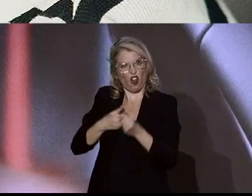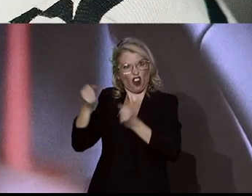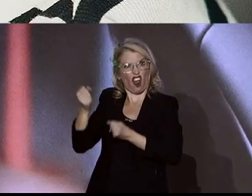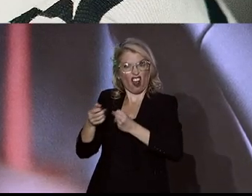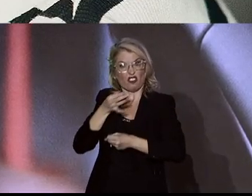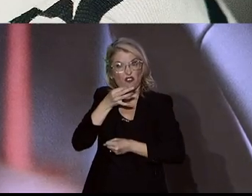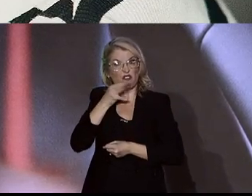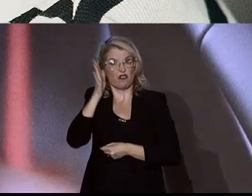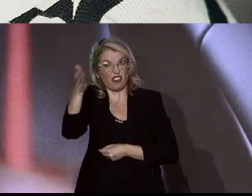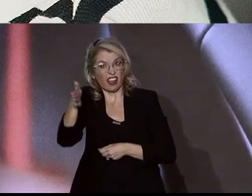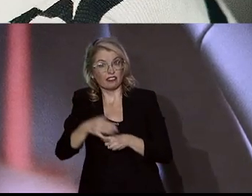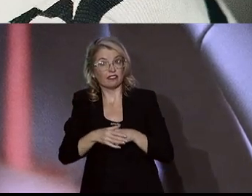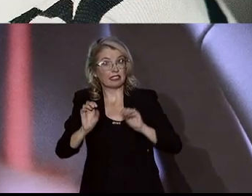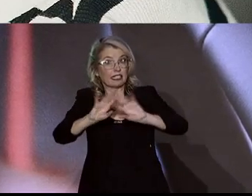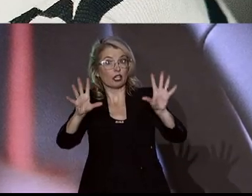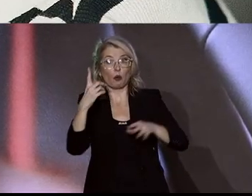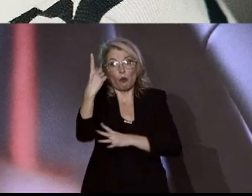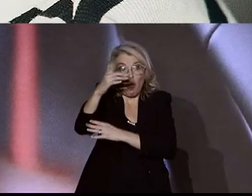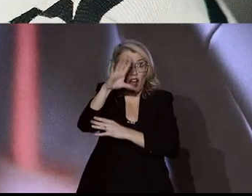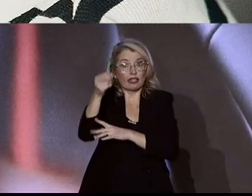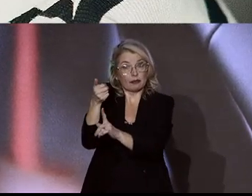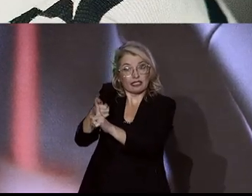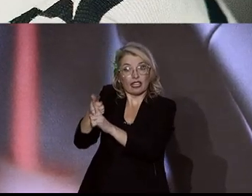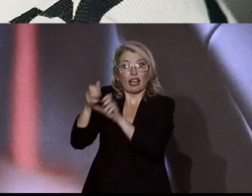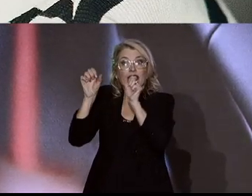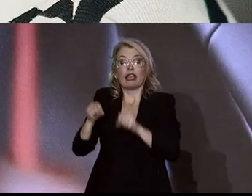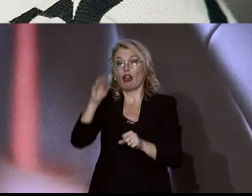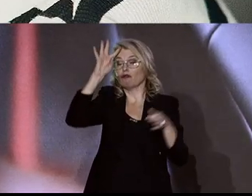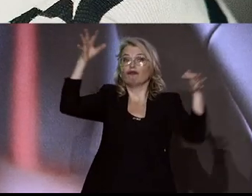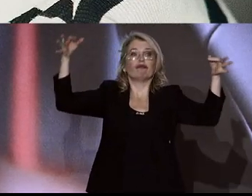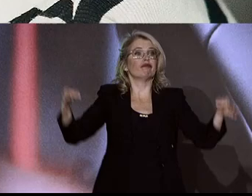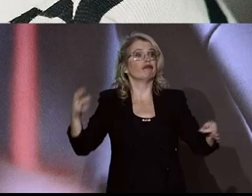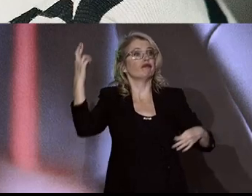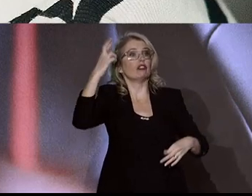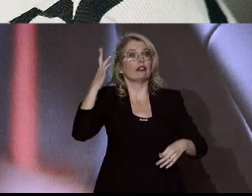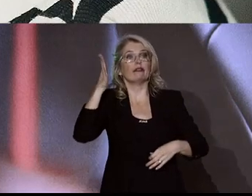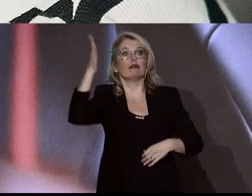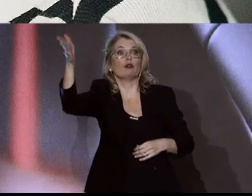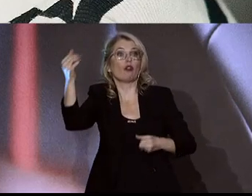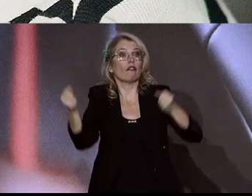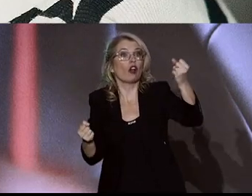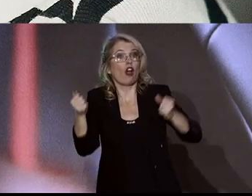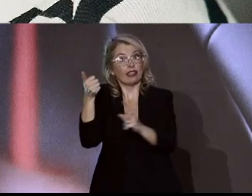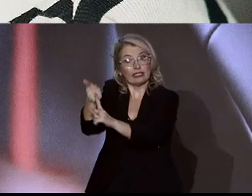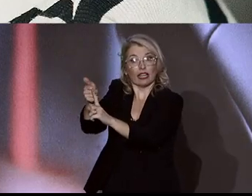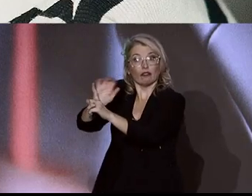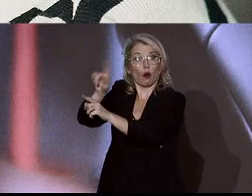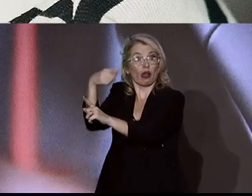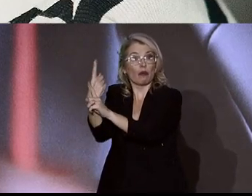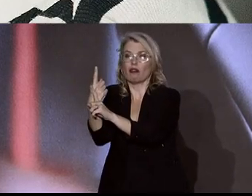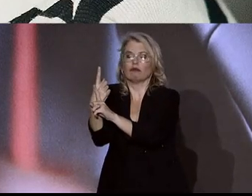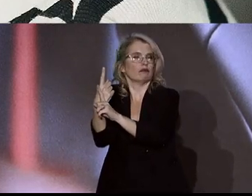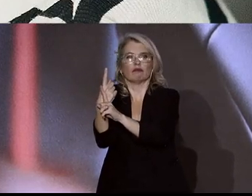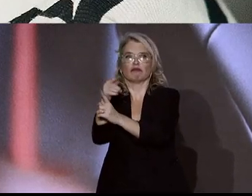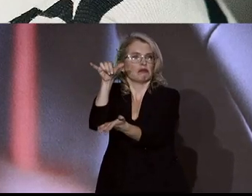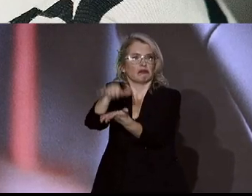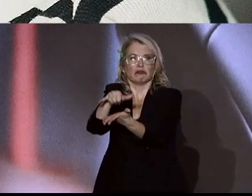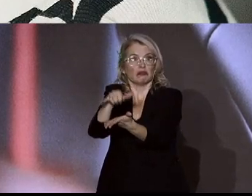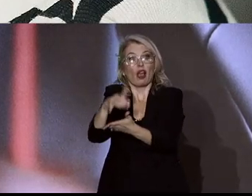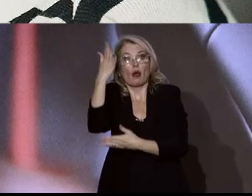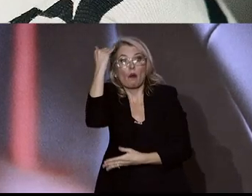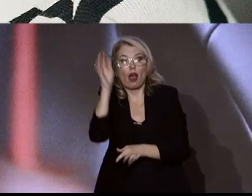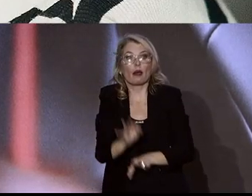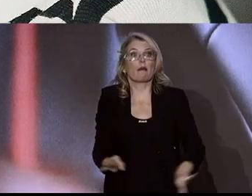clear that no one company can realize the future of mobility on its own. This is why it's